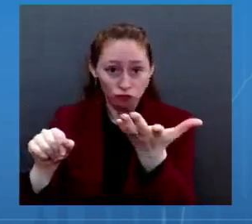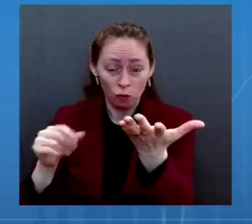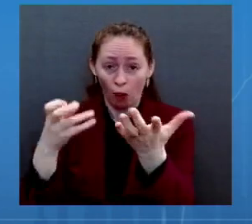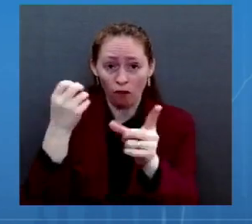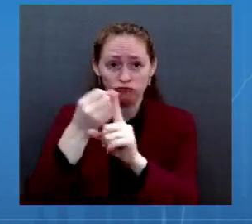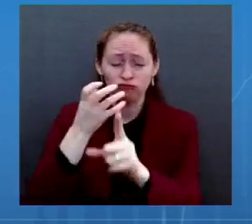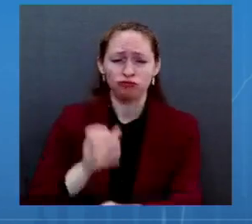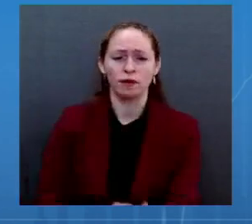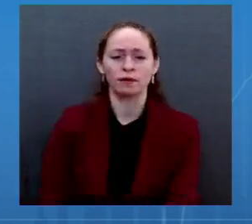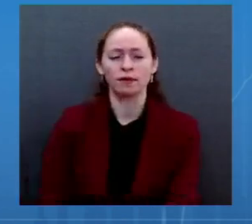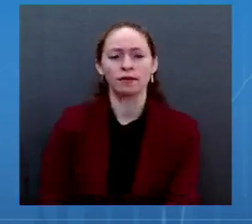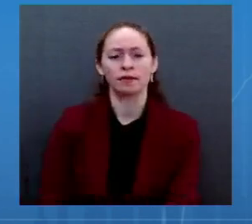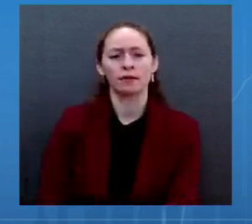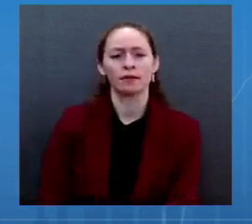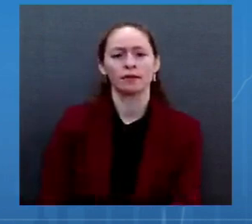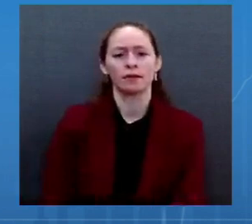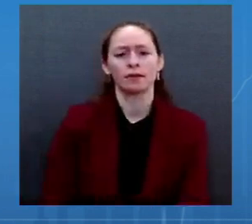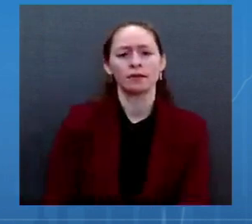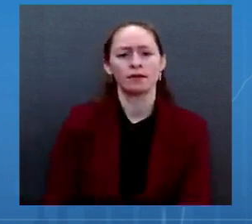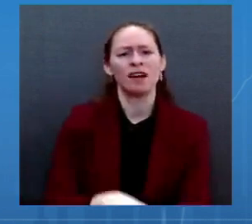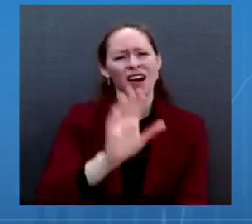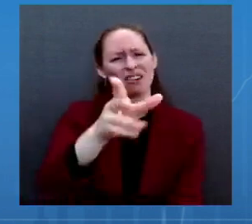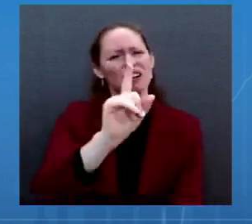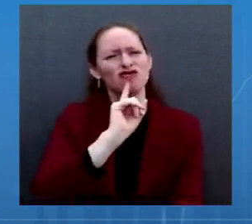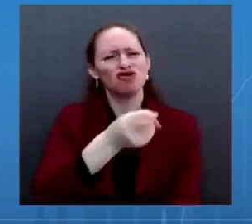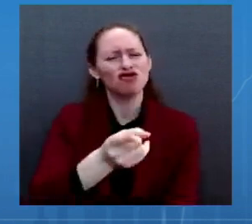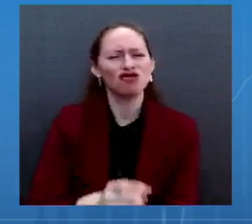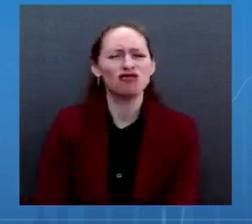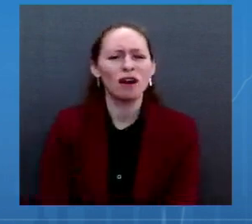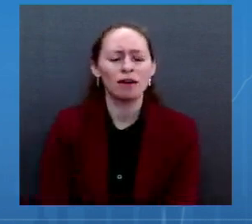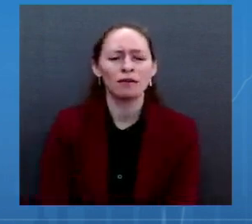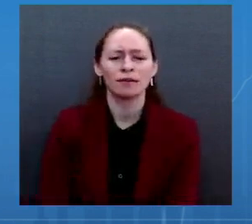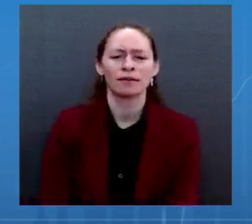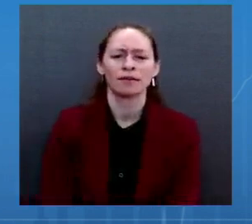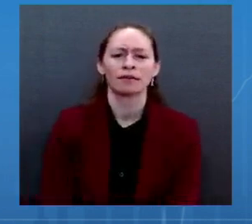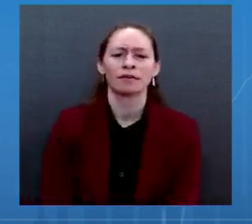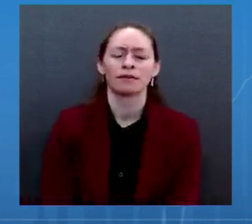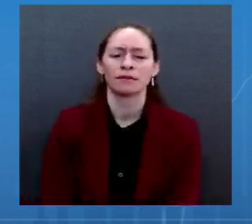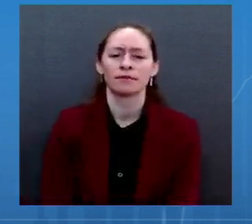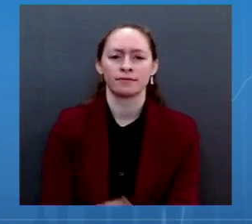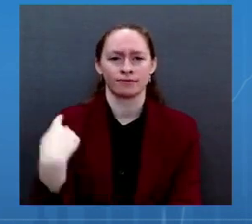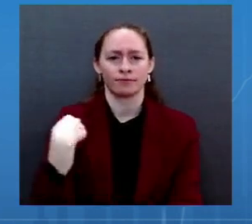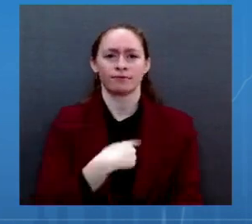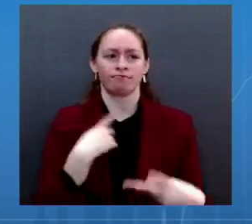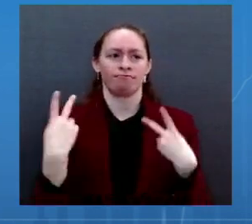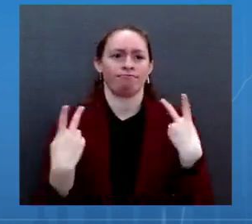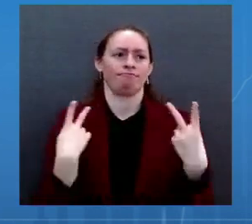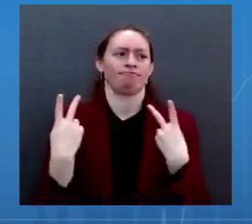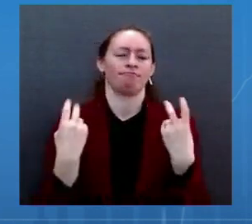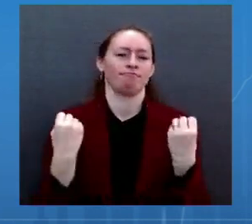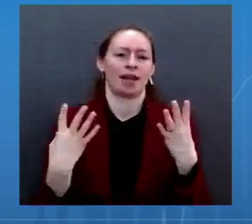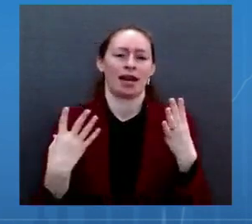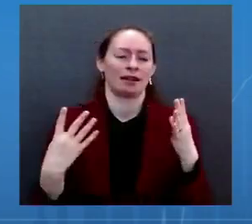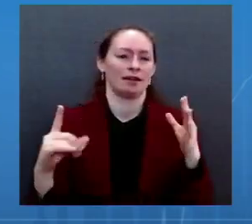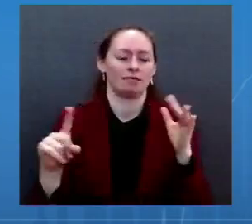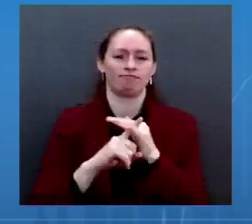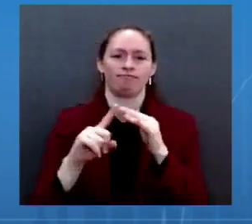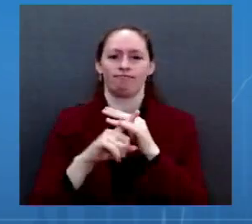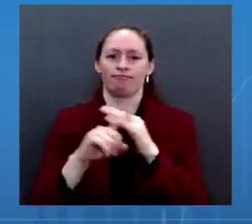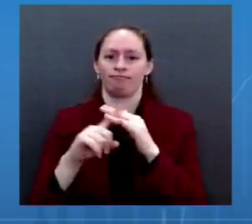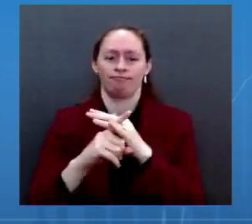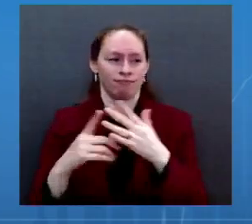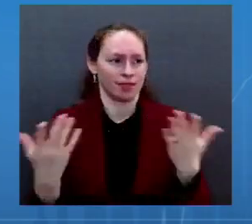so much action happening right now with regard to vaccination. And given those unprecedented times, we've convened our advisory committee